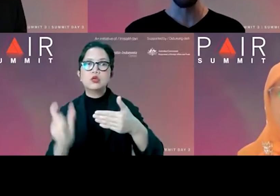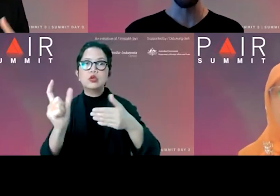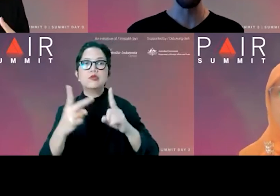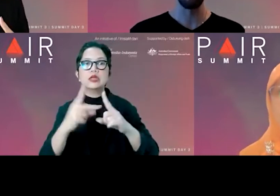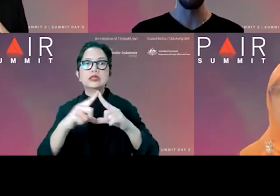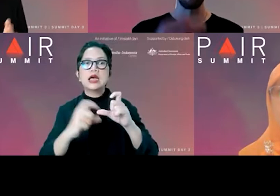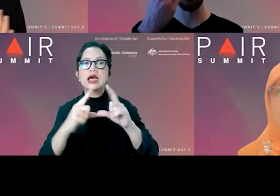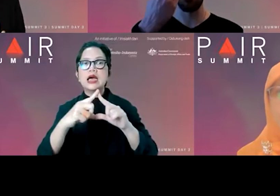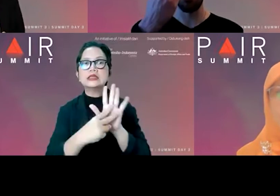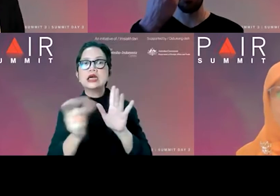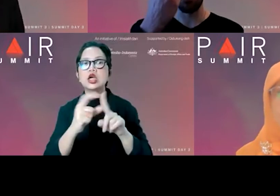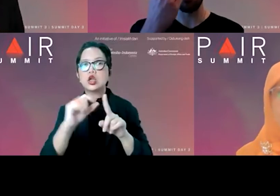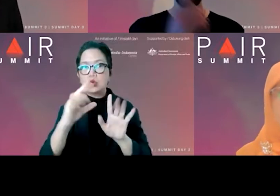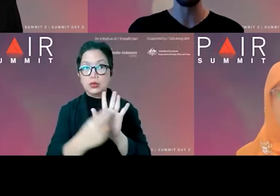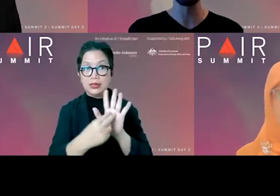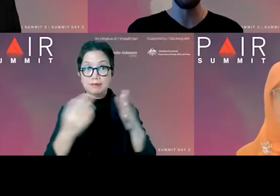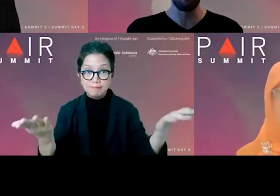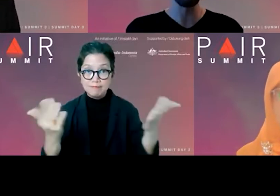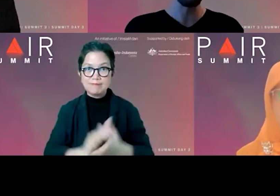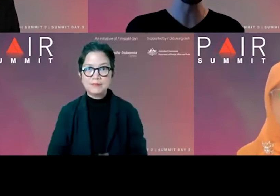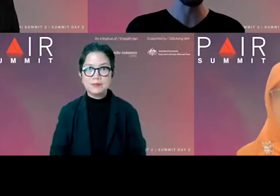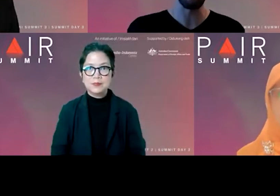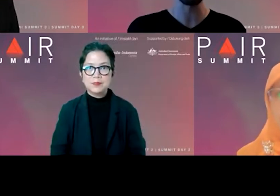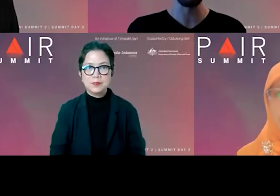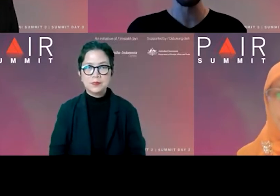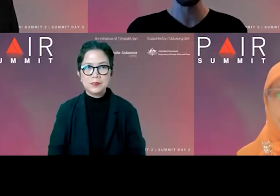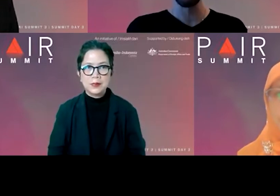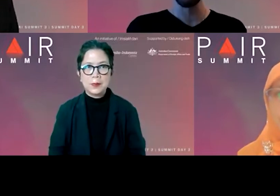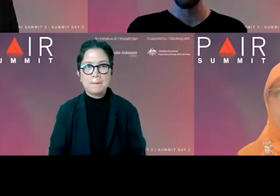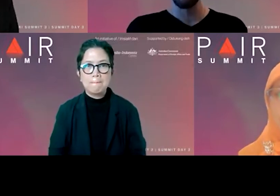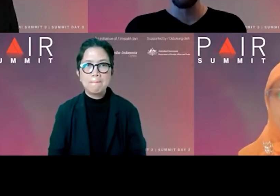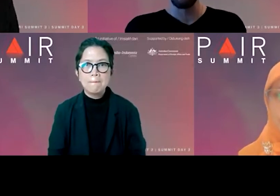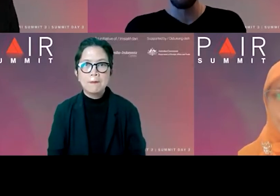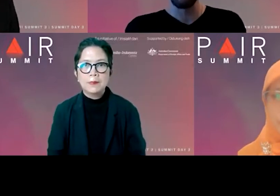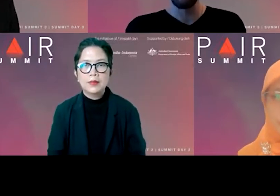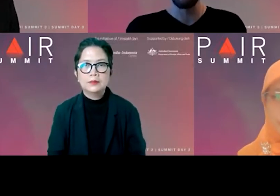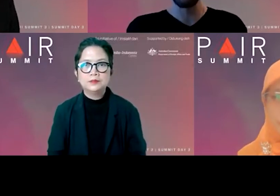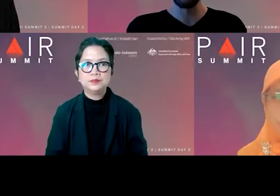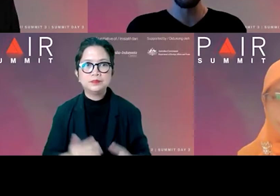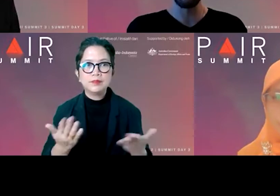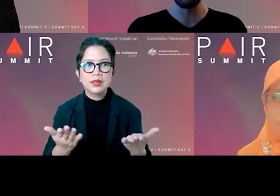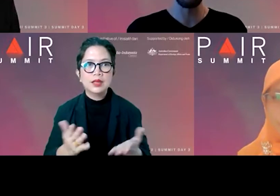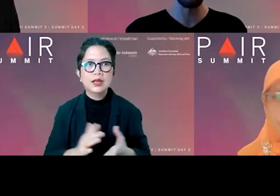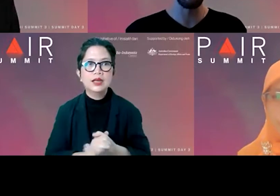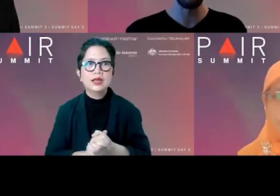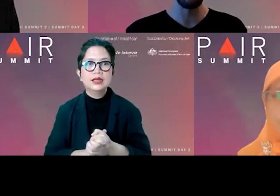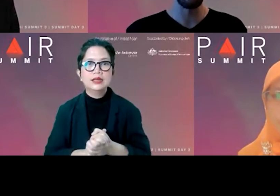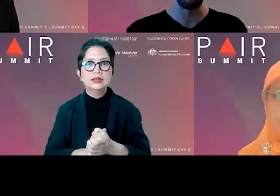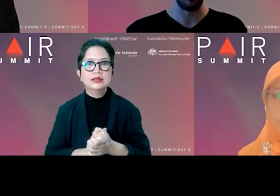we've got a bit of a hypothetical set up where we modeled this. And we can put